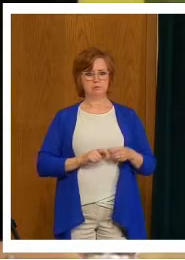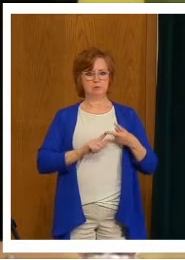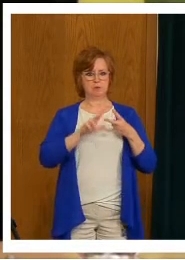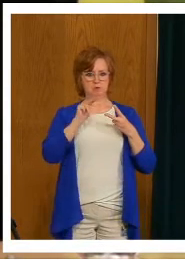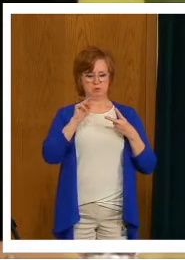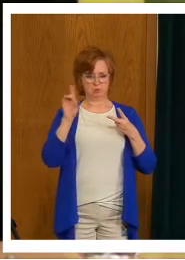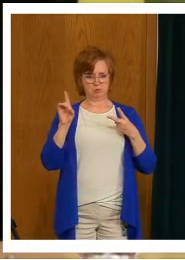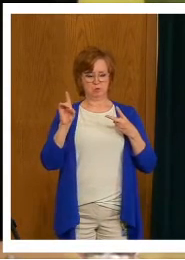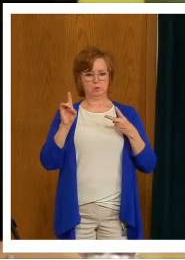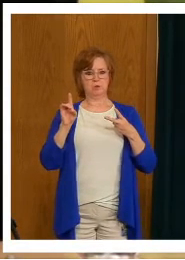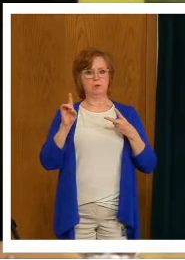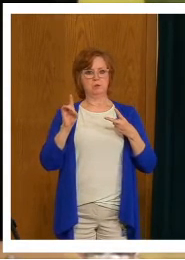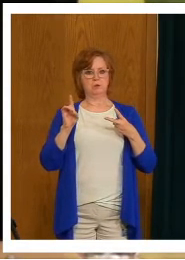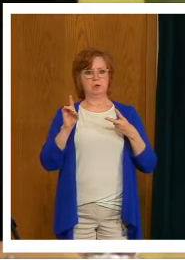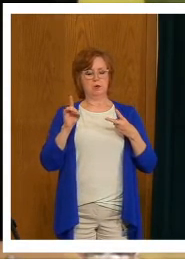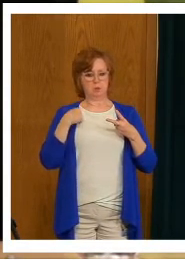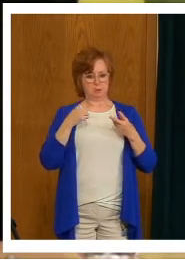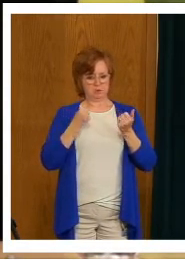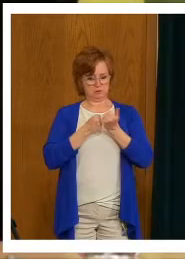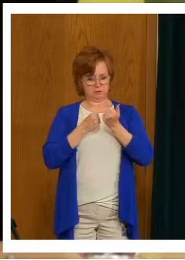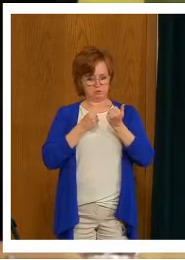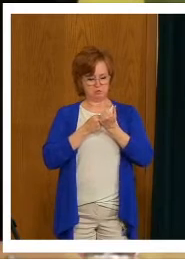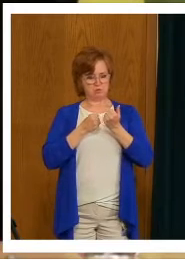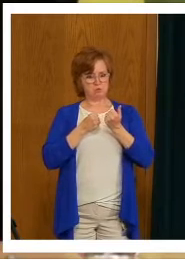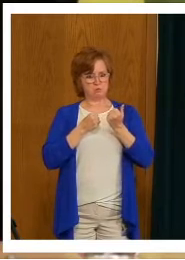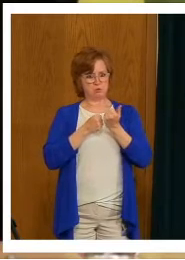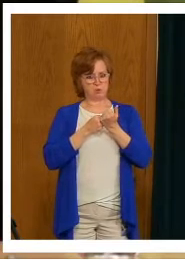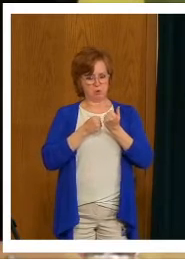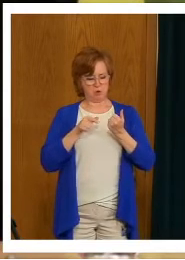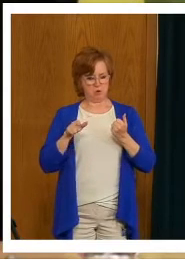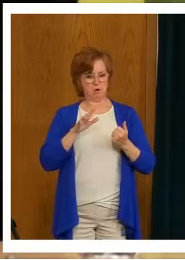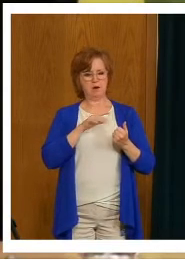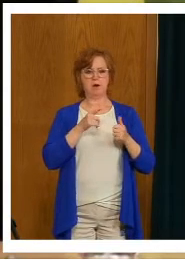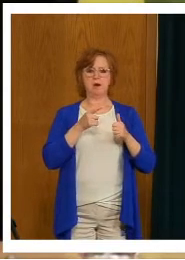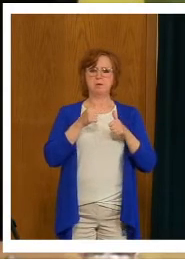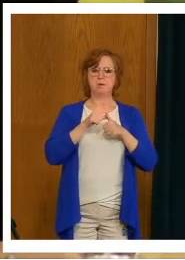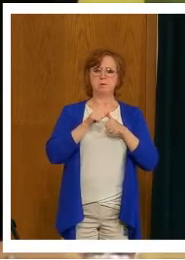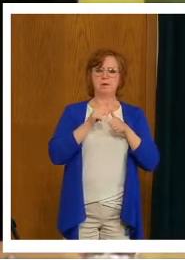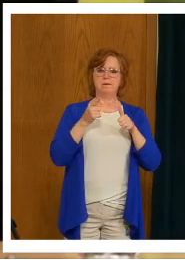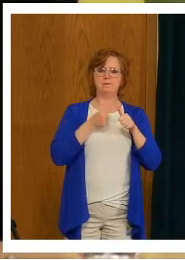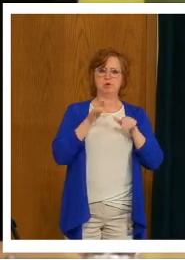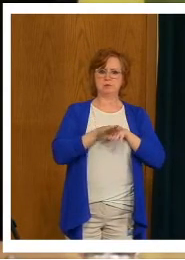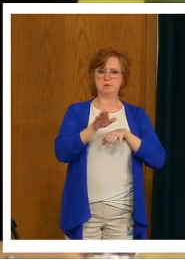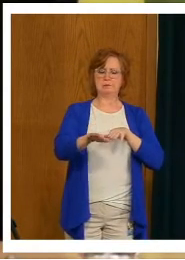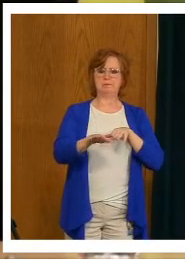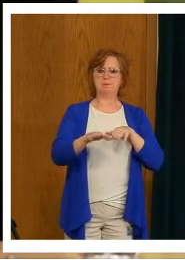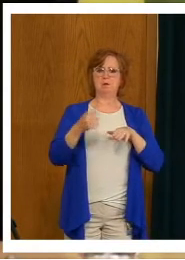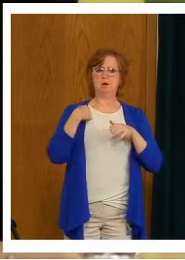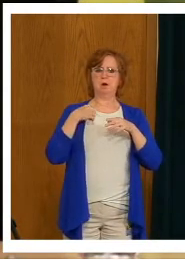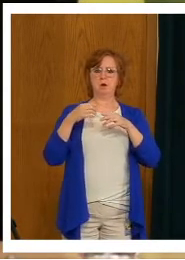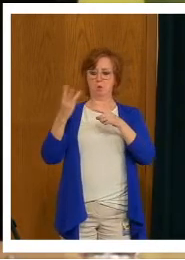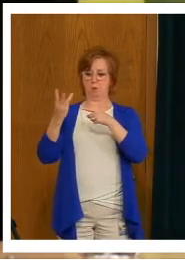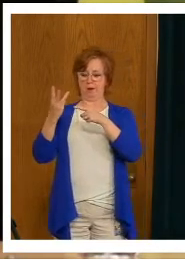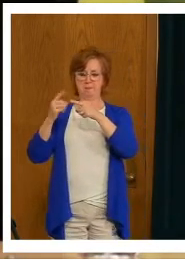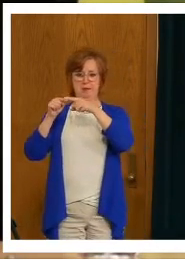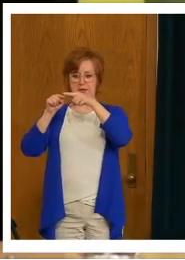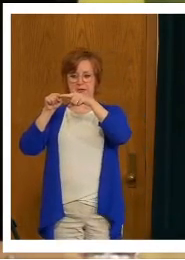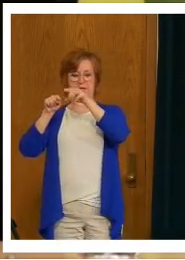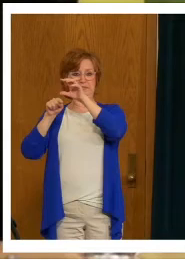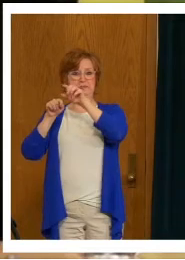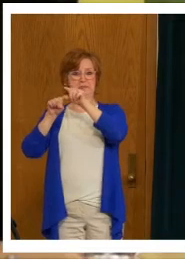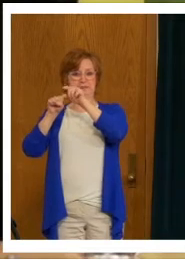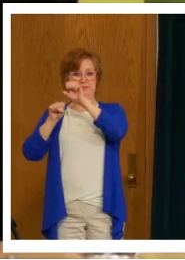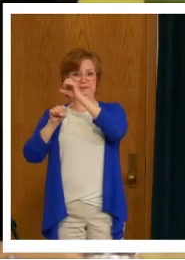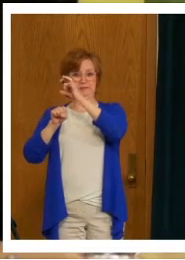moving forward with the first step of this plan, which was the site south of Winnipeg, north of Grand